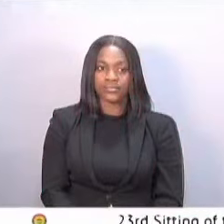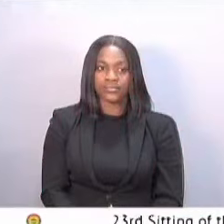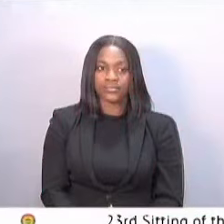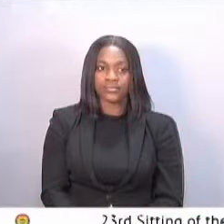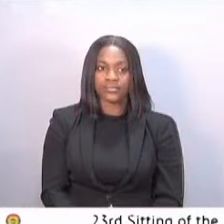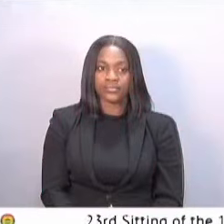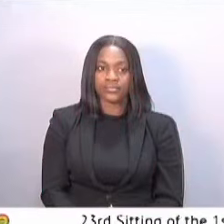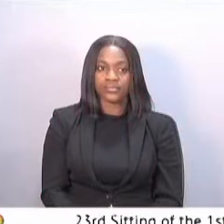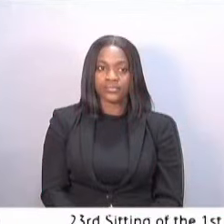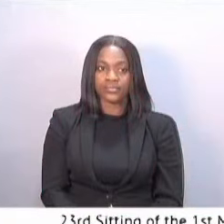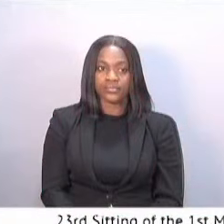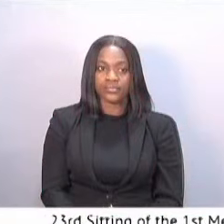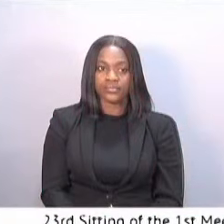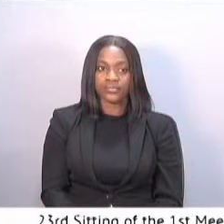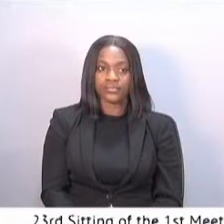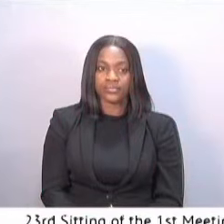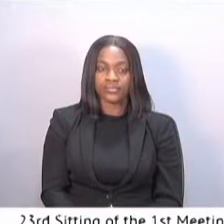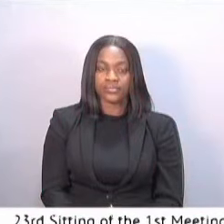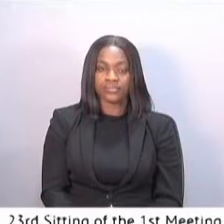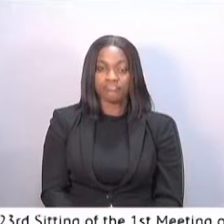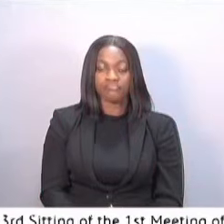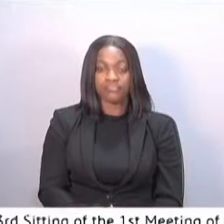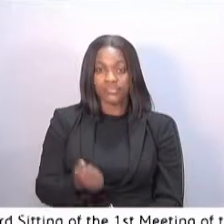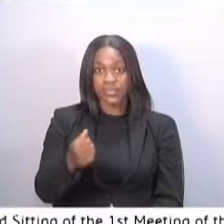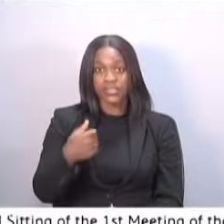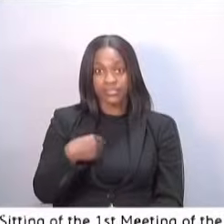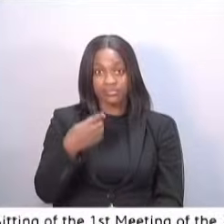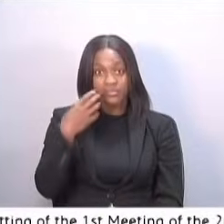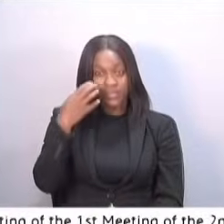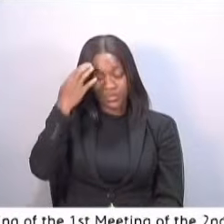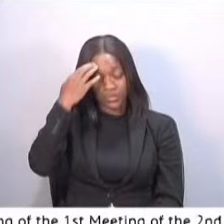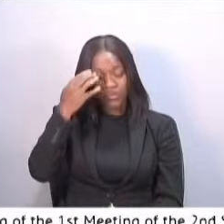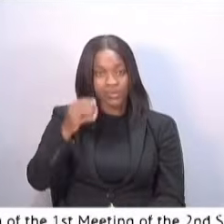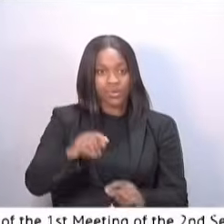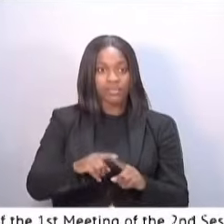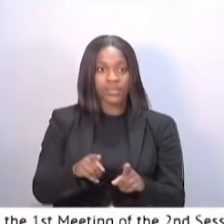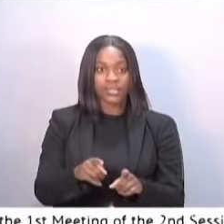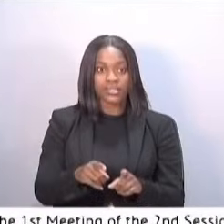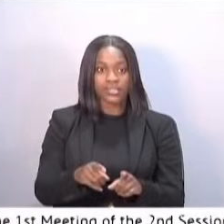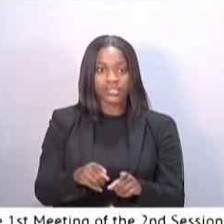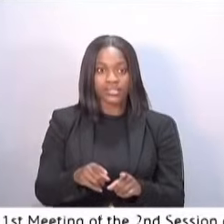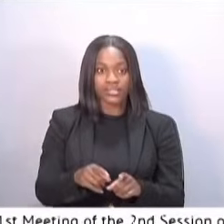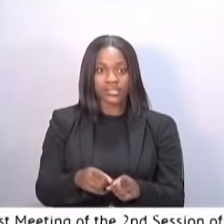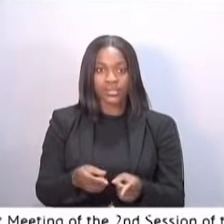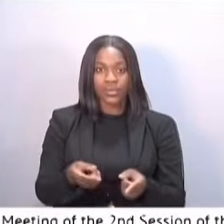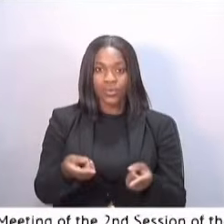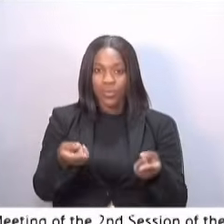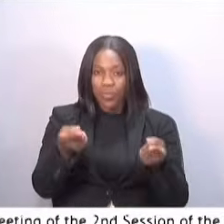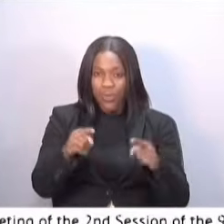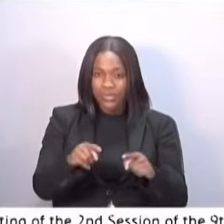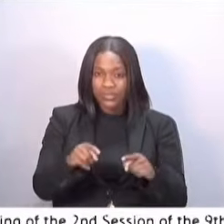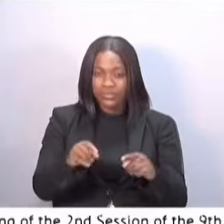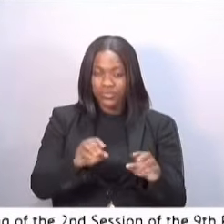Yes. Mr. Speaker, yeah, I get that indication, but will you be kind to find out from us when it's going to be done?